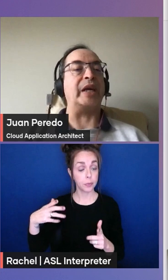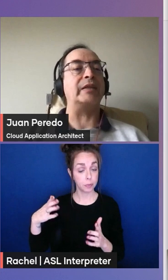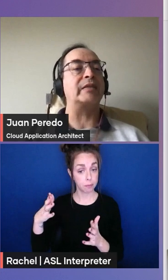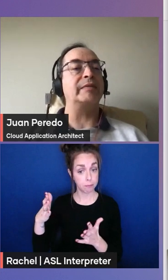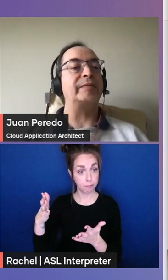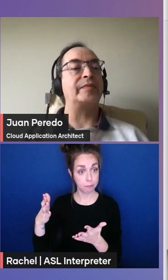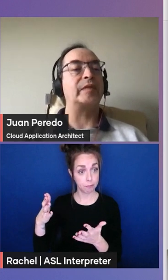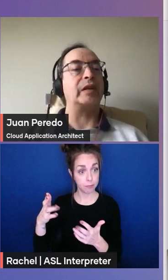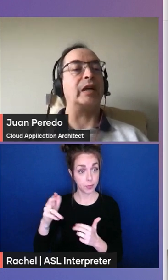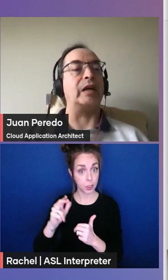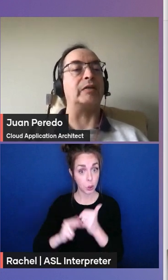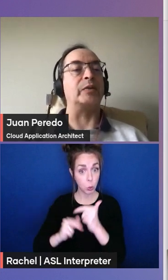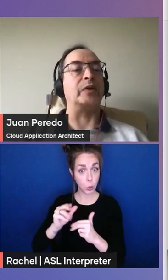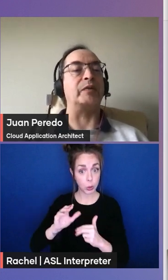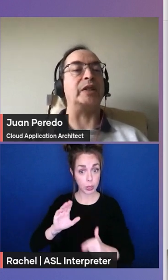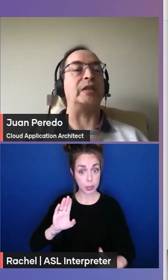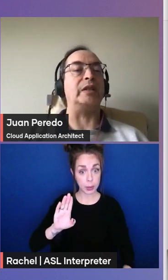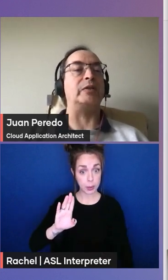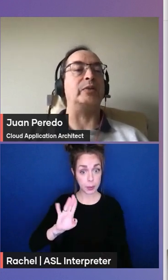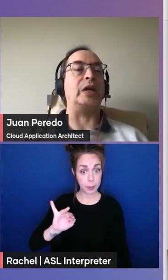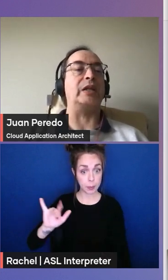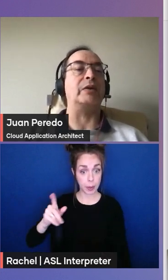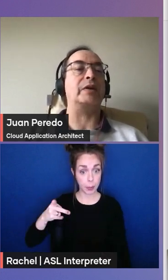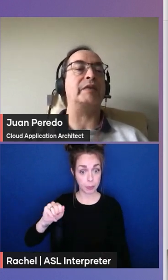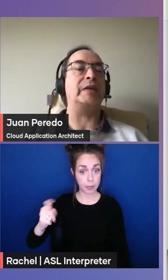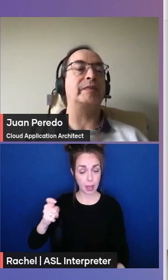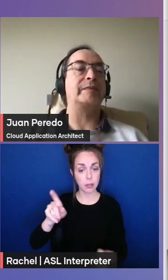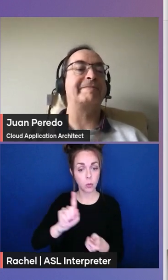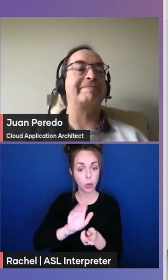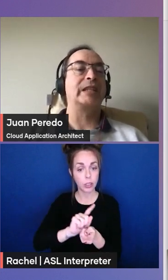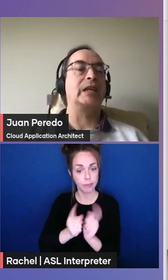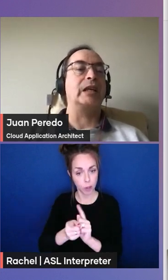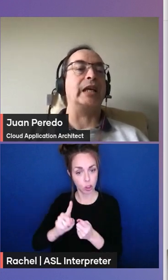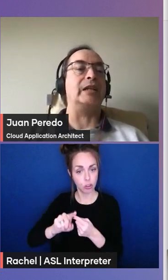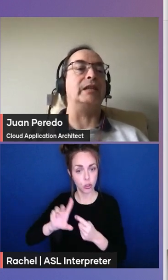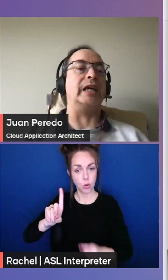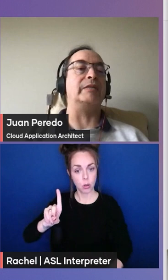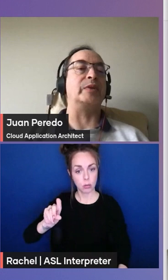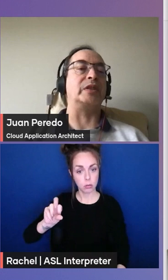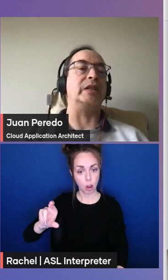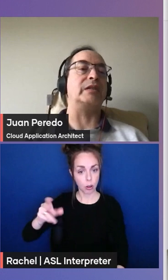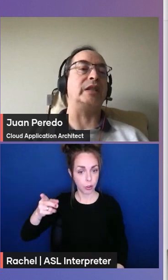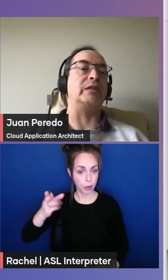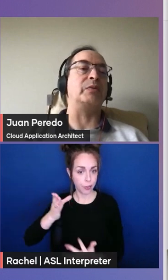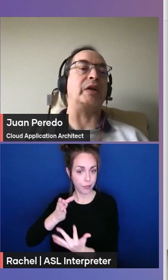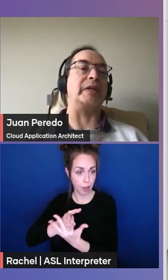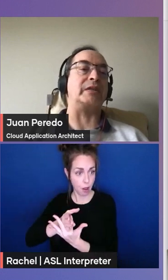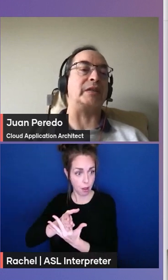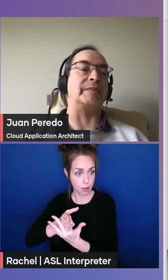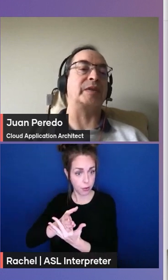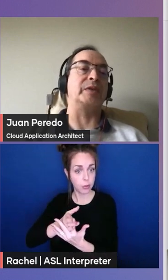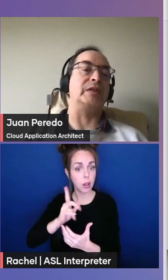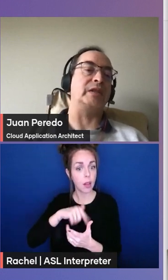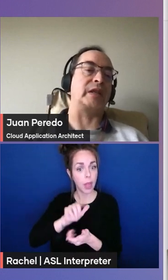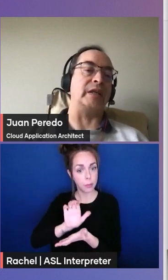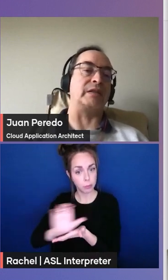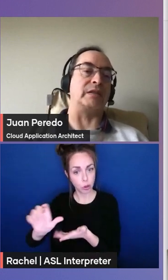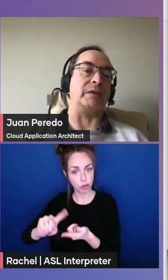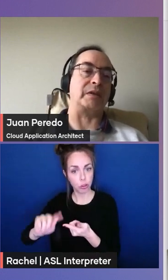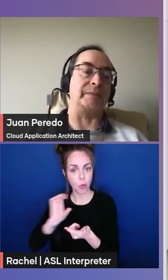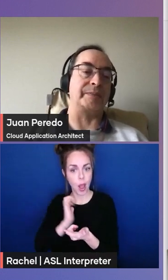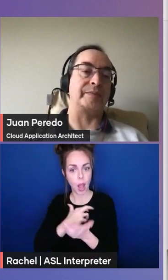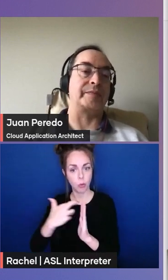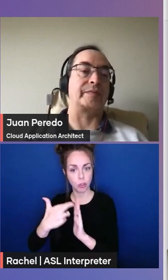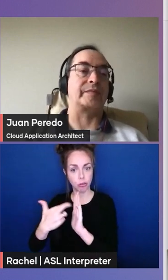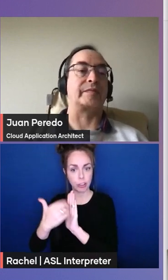build packs to convert it into a Docker file, and then pushing it into a registry, which in this case is